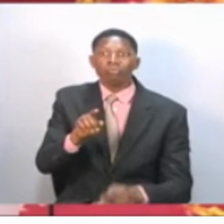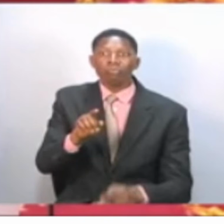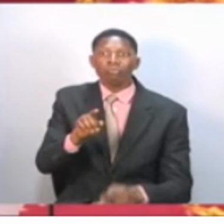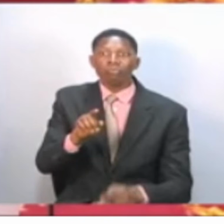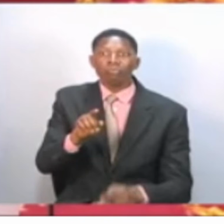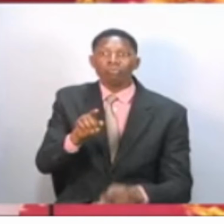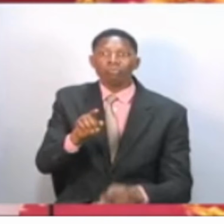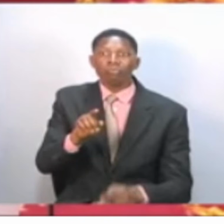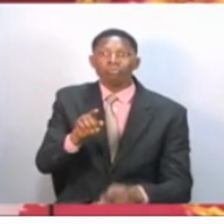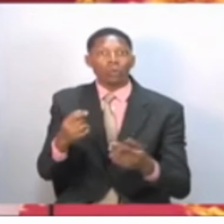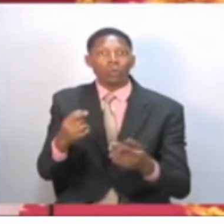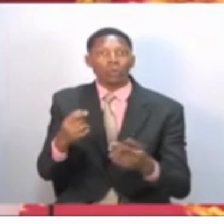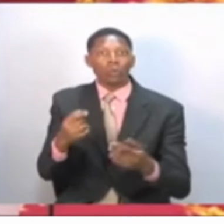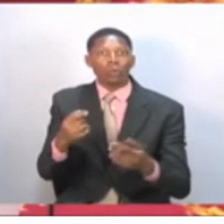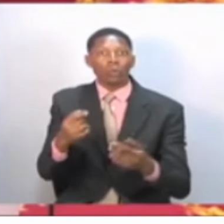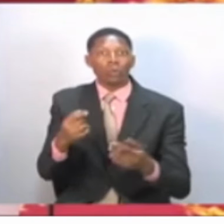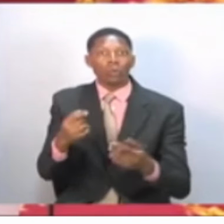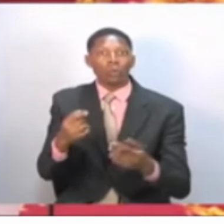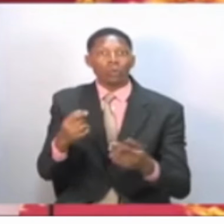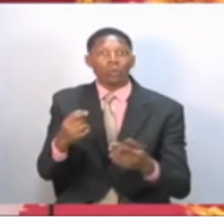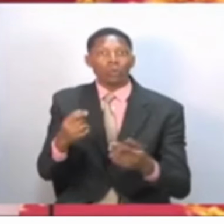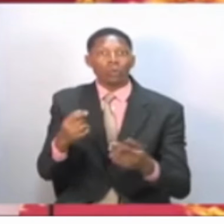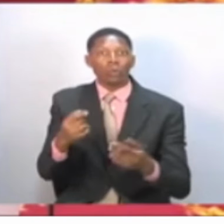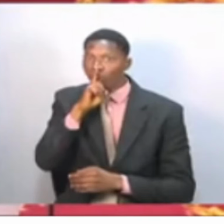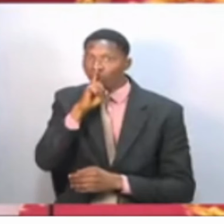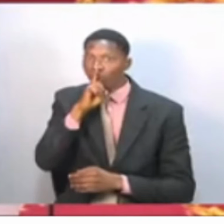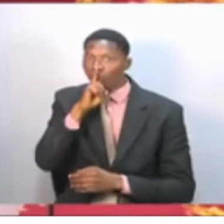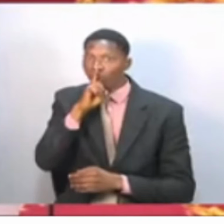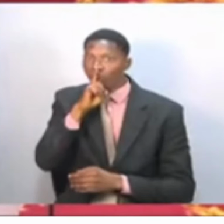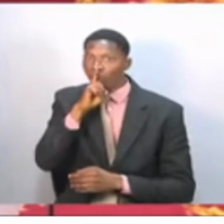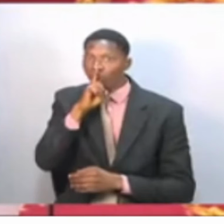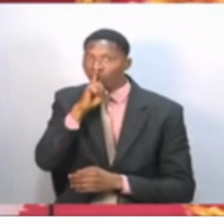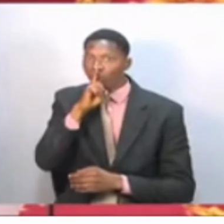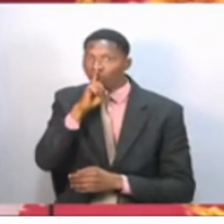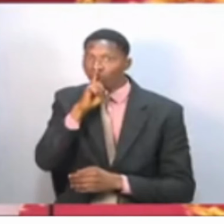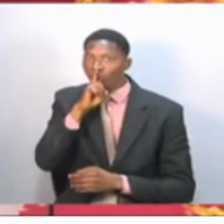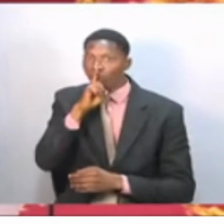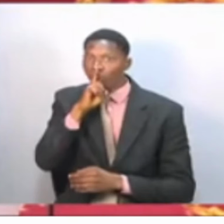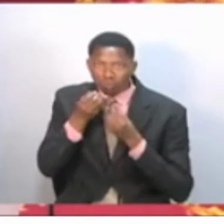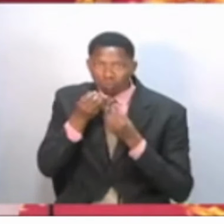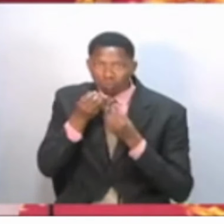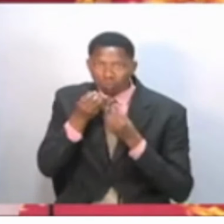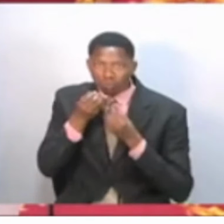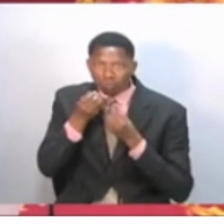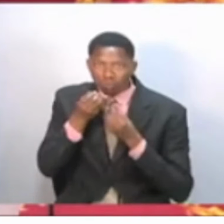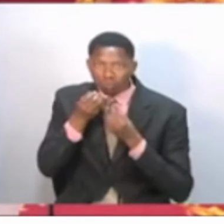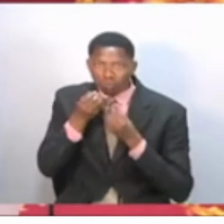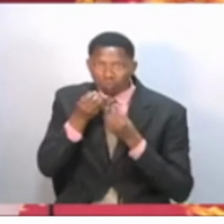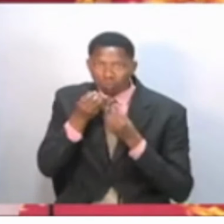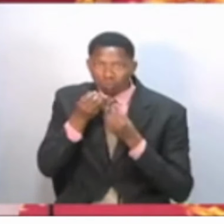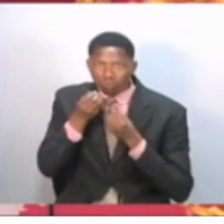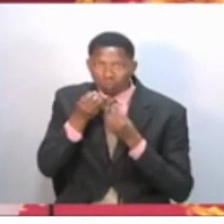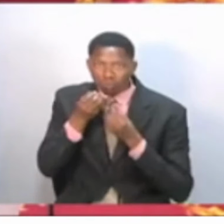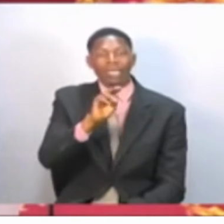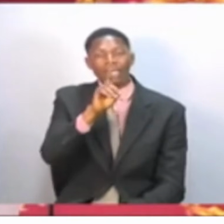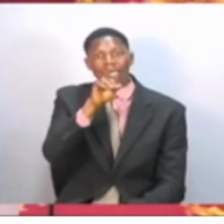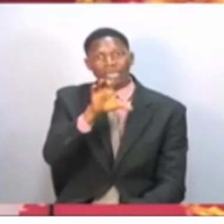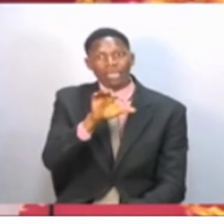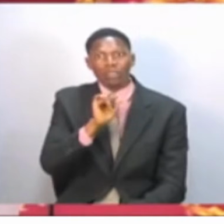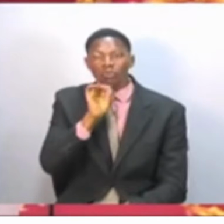are falsifying information on social media. Mr. Speaker, the NDC did not